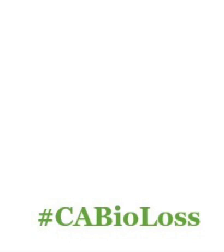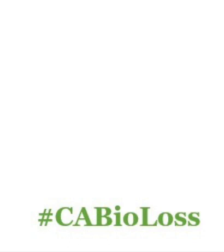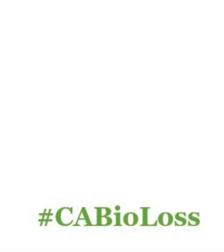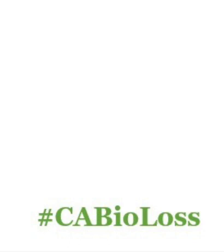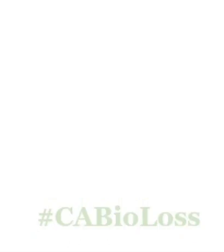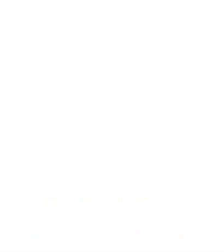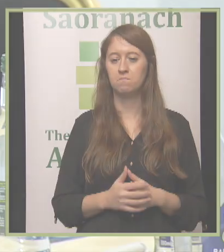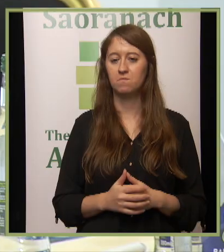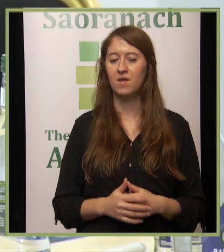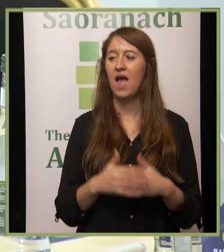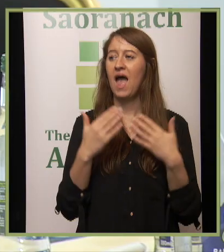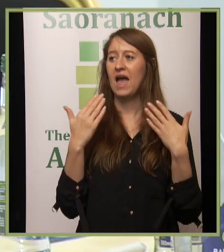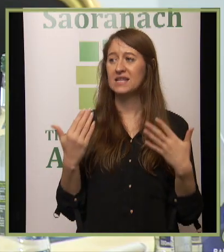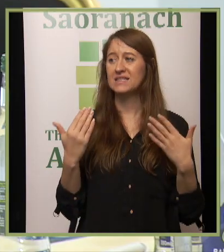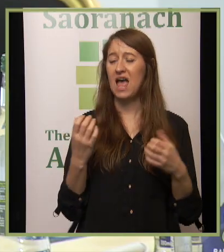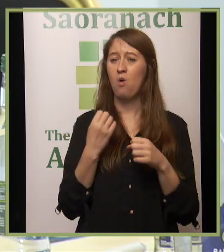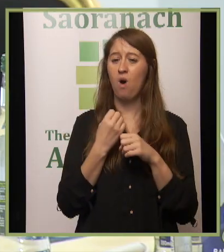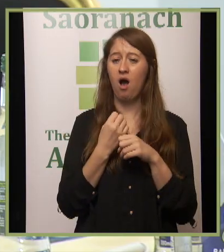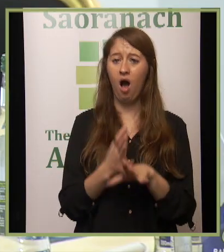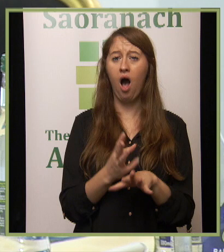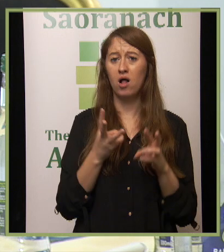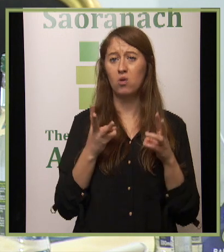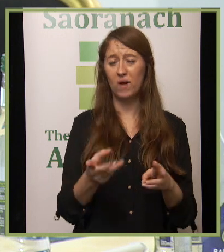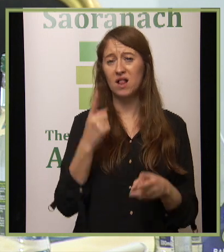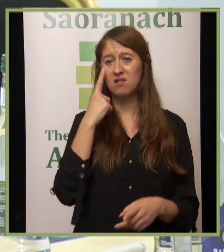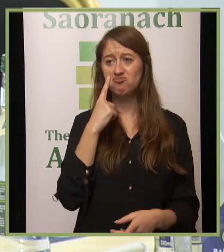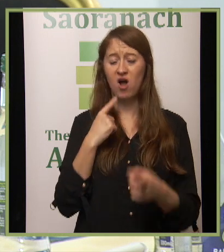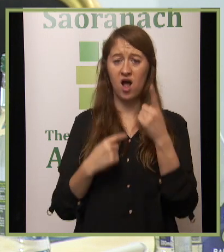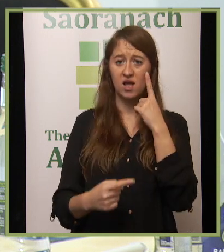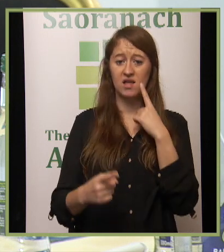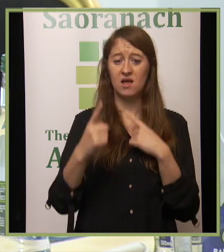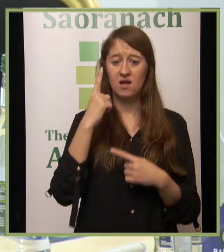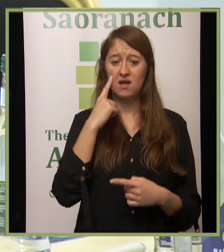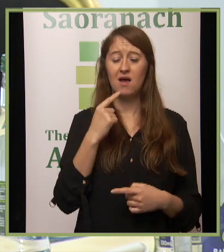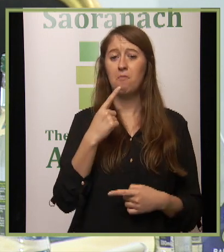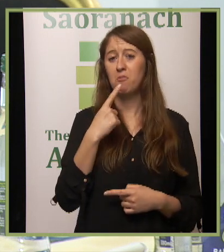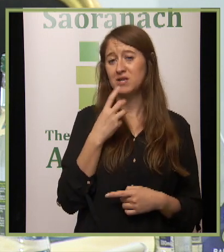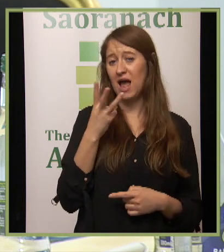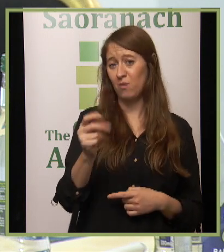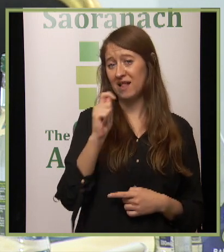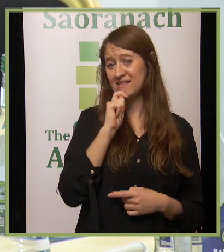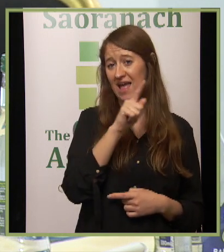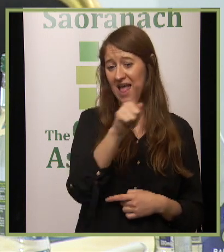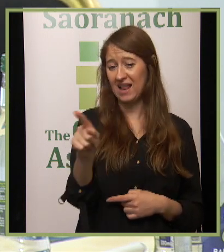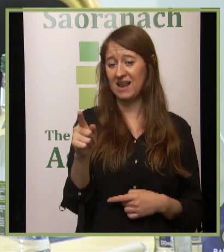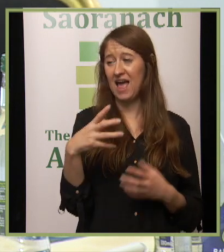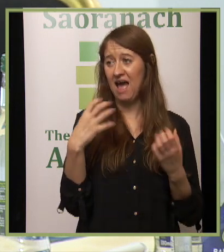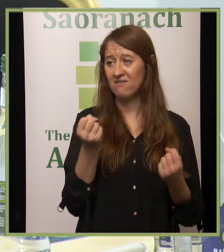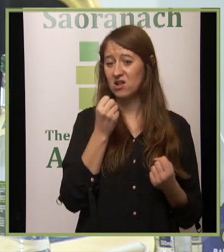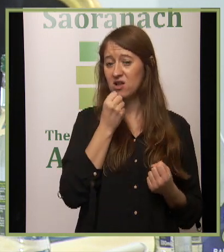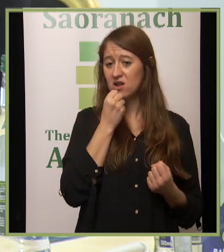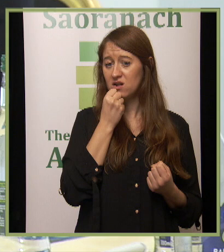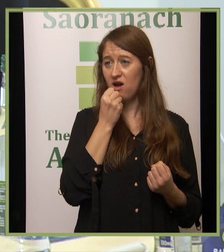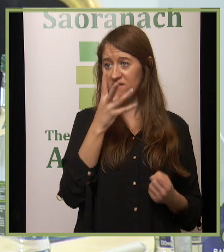And now we're all going to be crying. But I will tell you that there's a lovely video at the end of... No, it's a